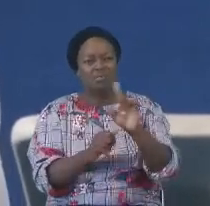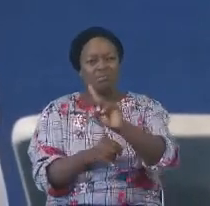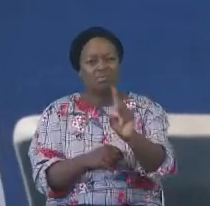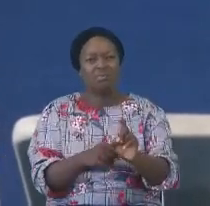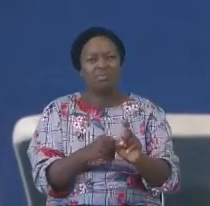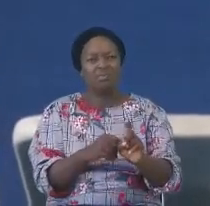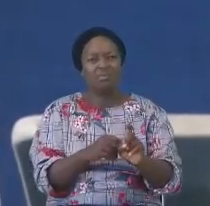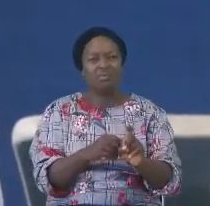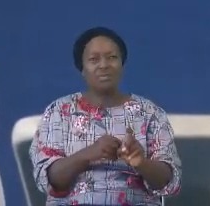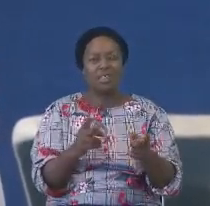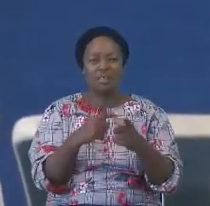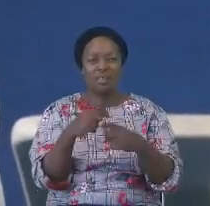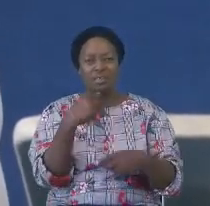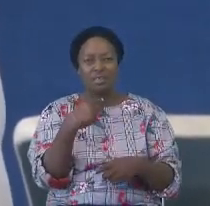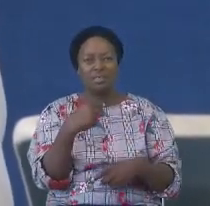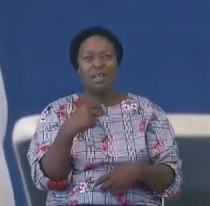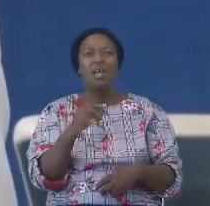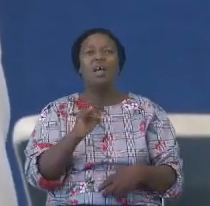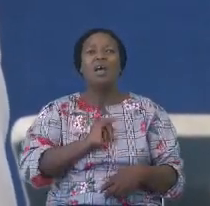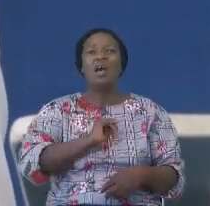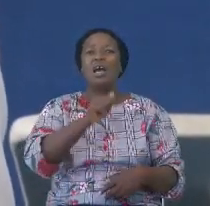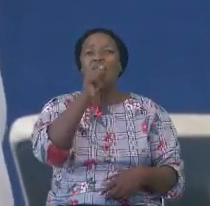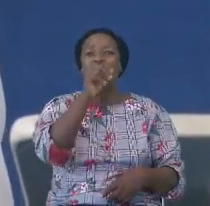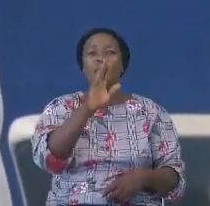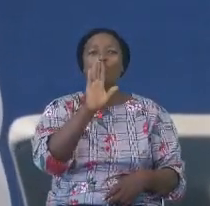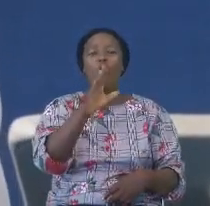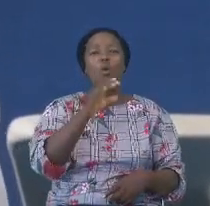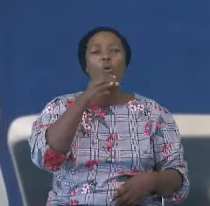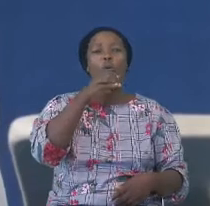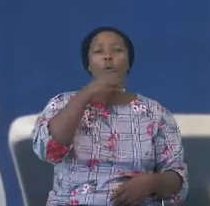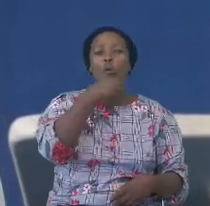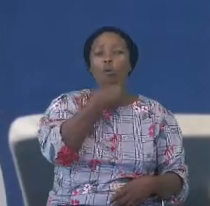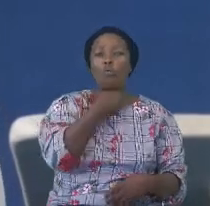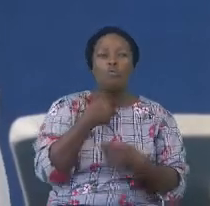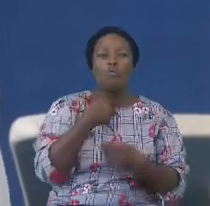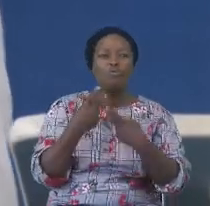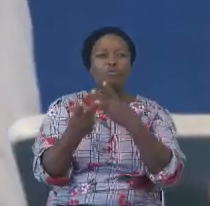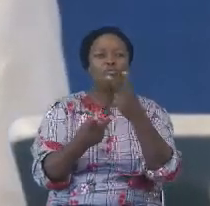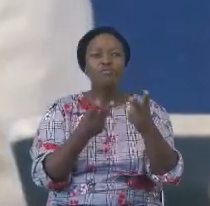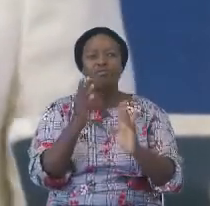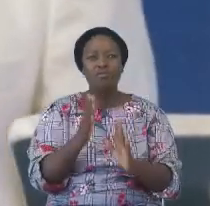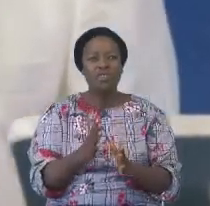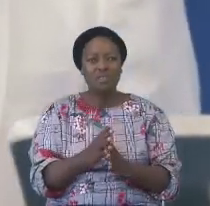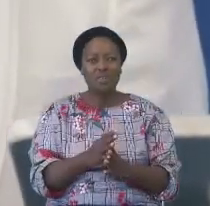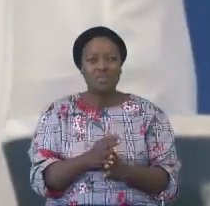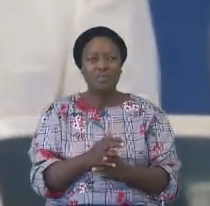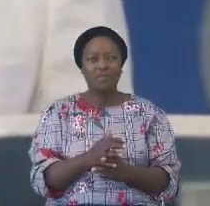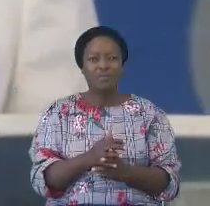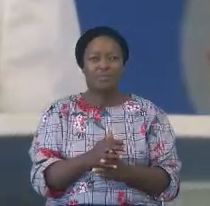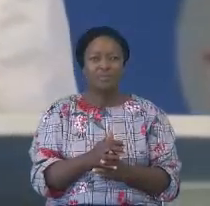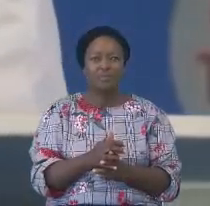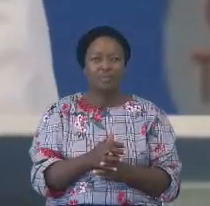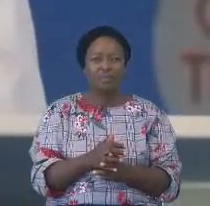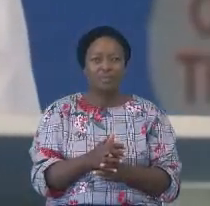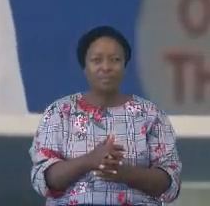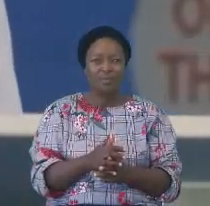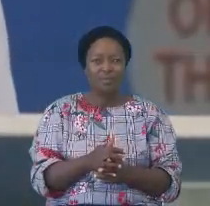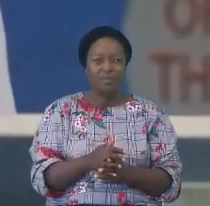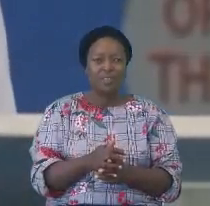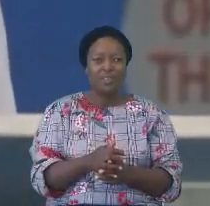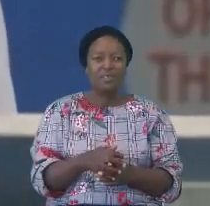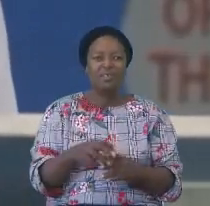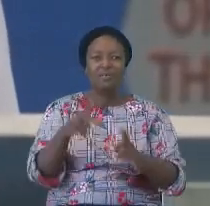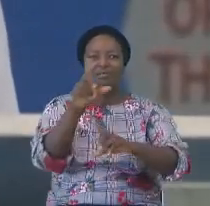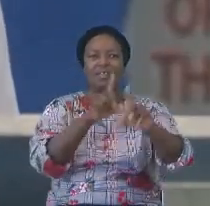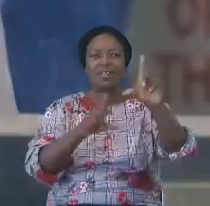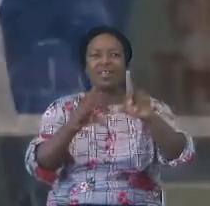knocking and you say, who is that? And he says, I'm your old